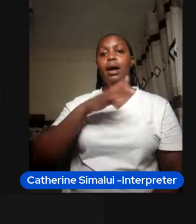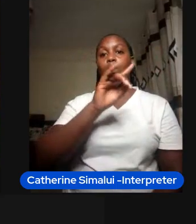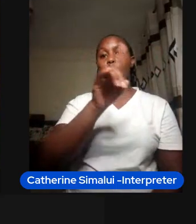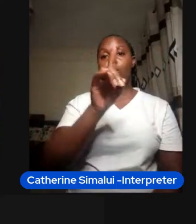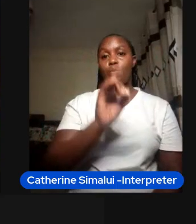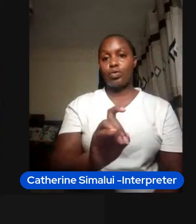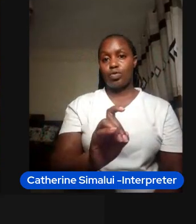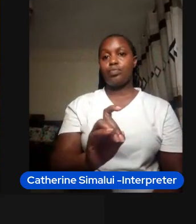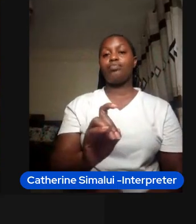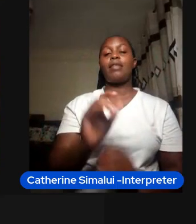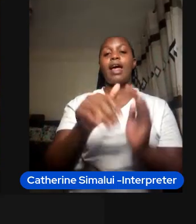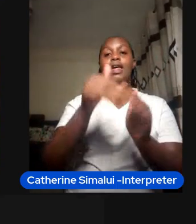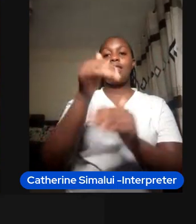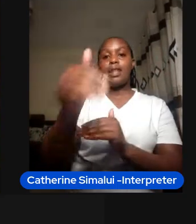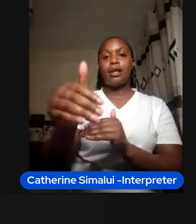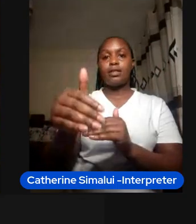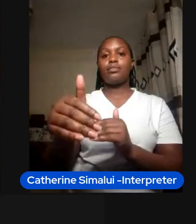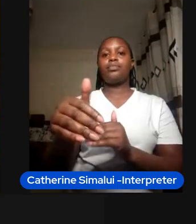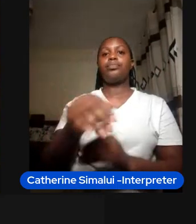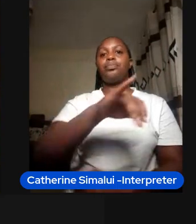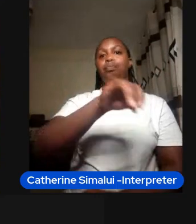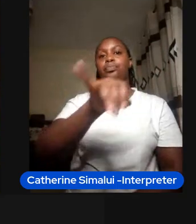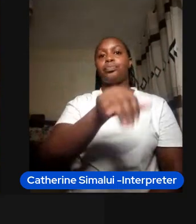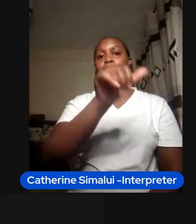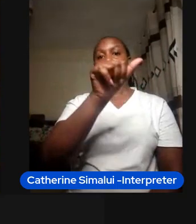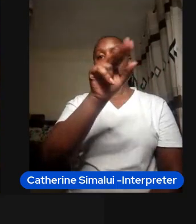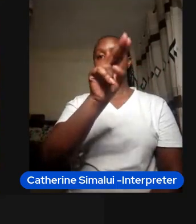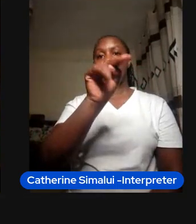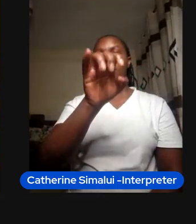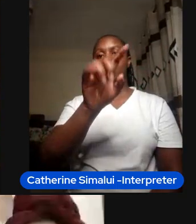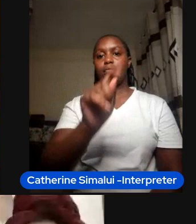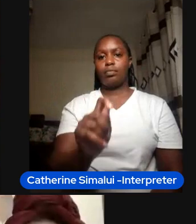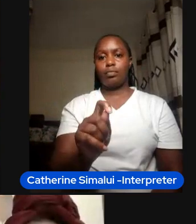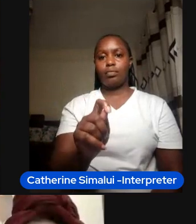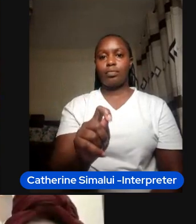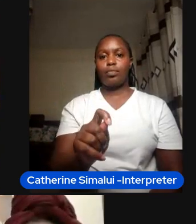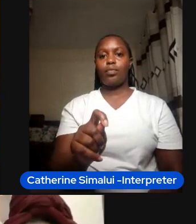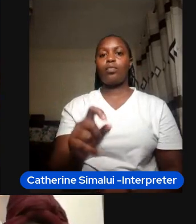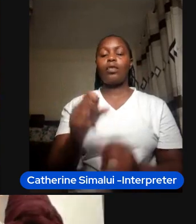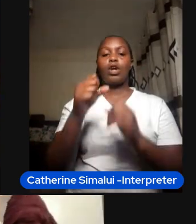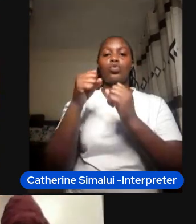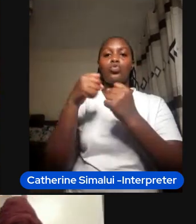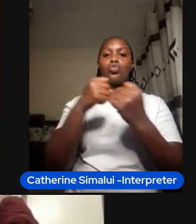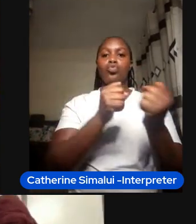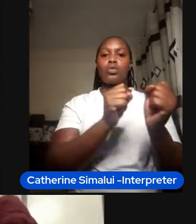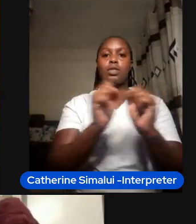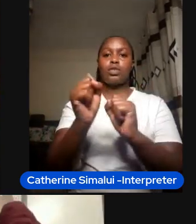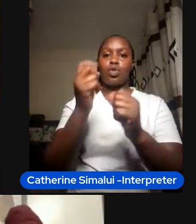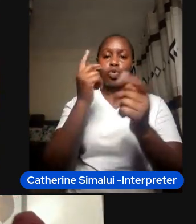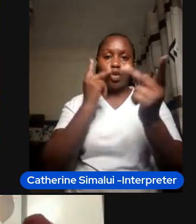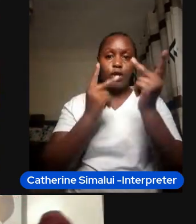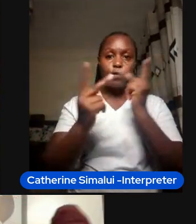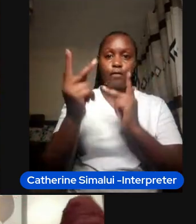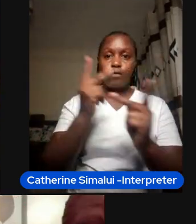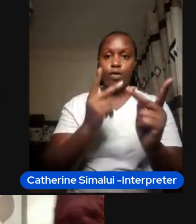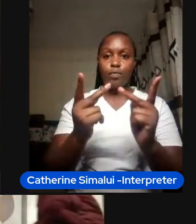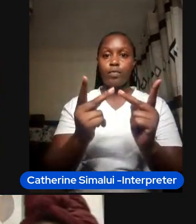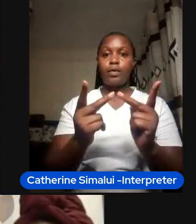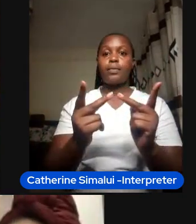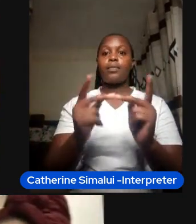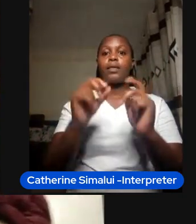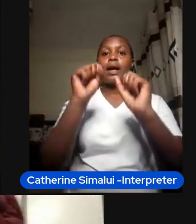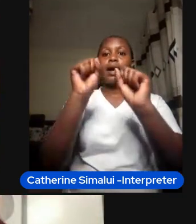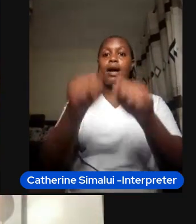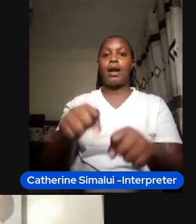Machuka, kindly, what strategies, in your view, can content creators use to